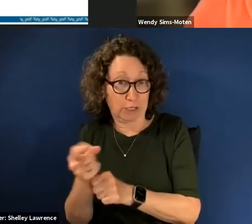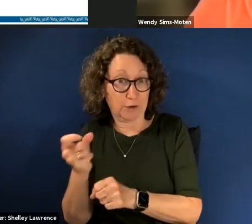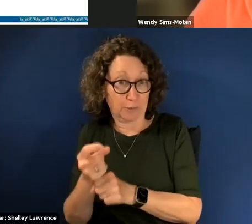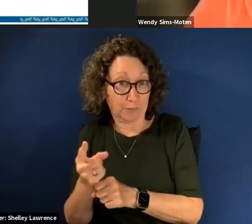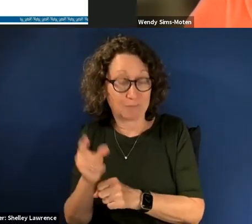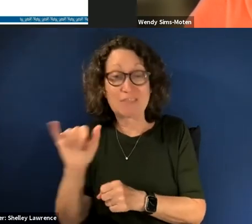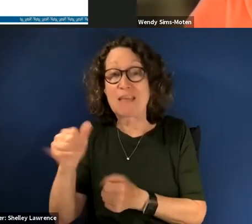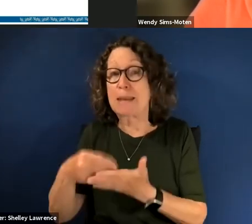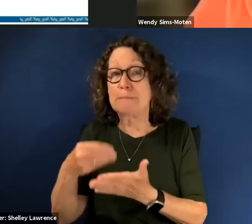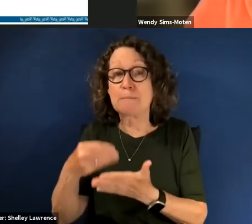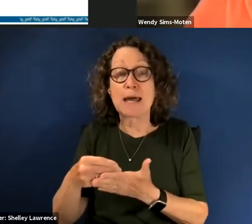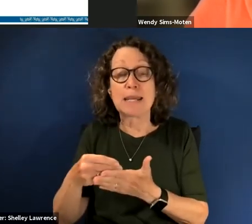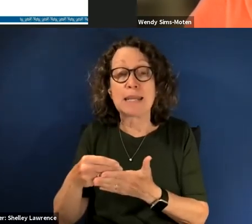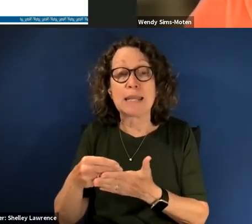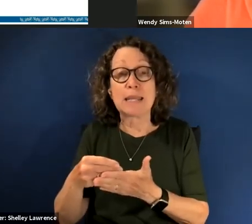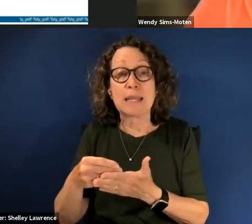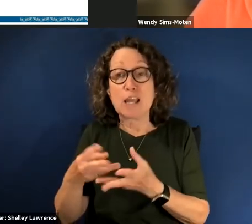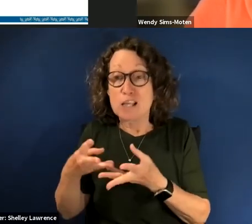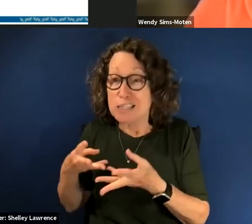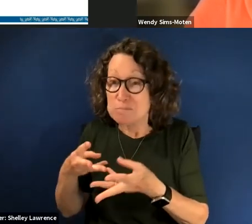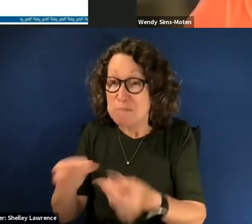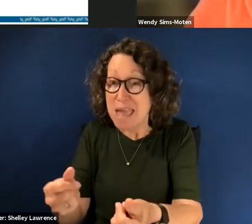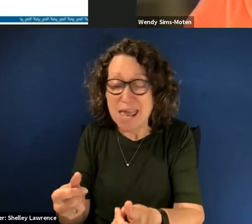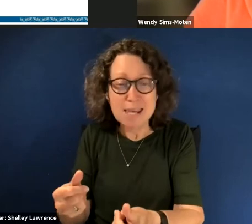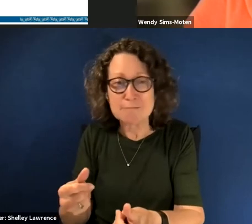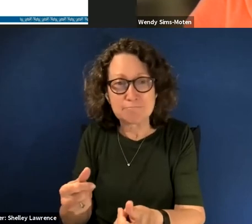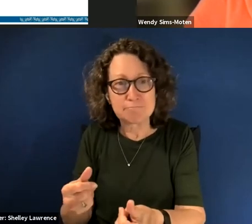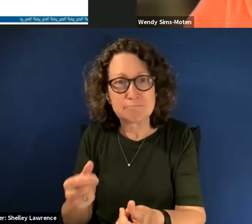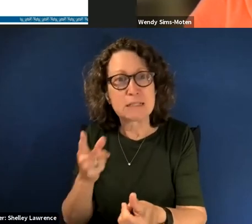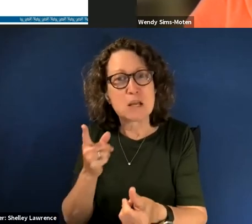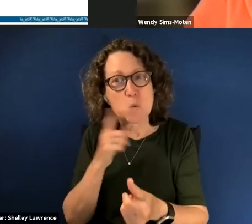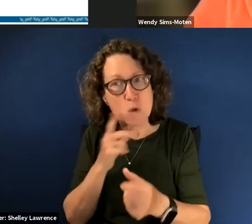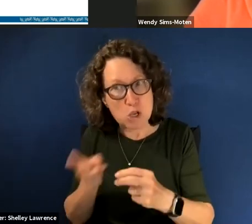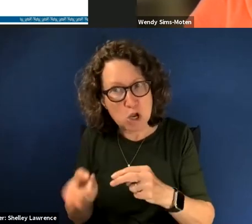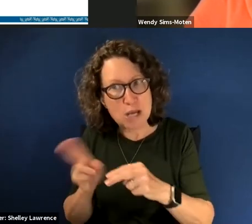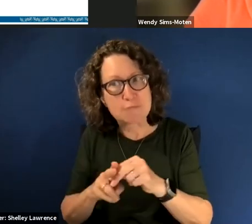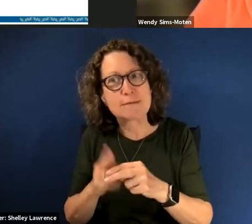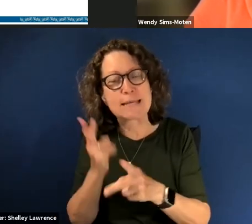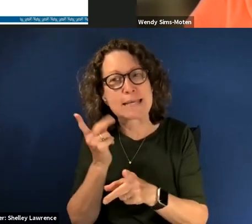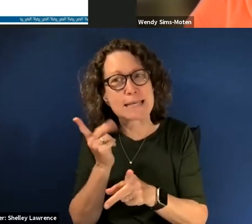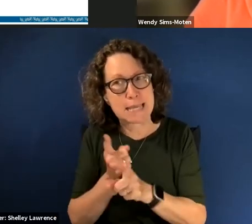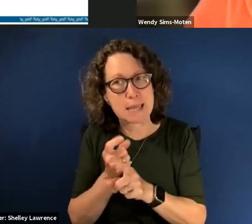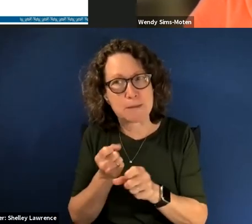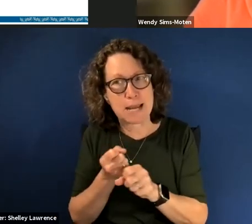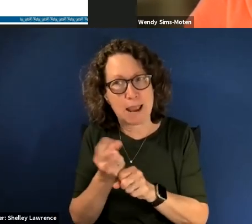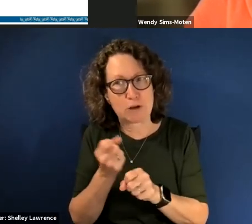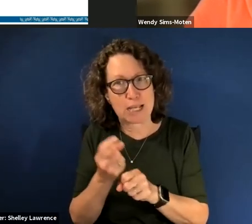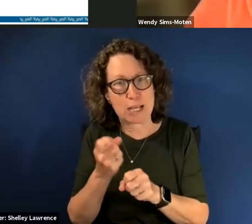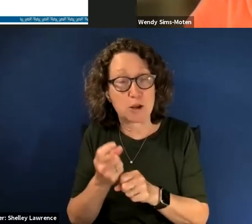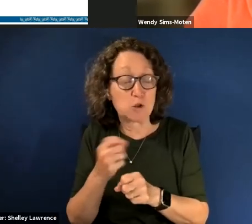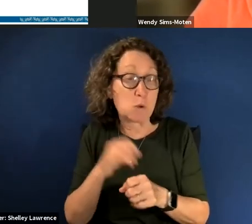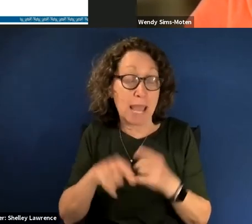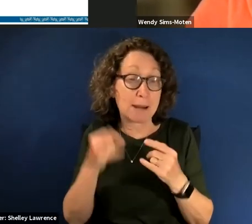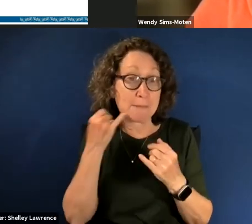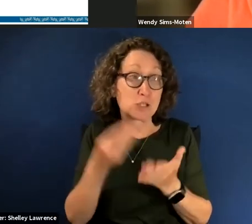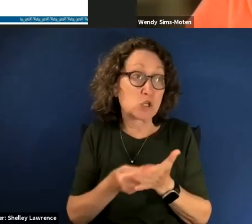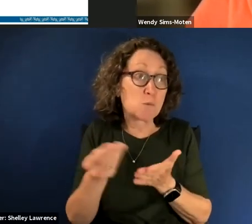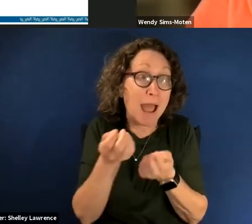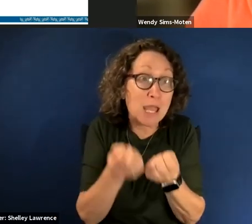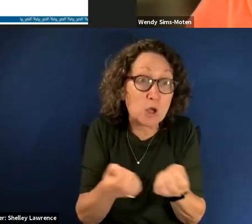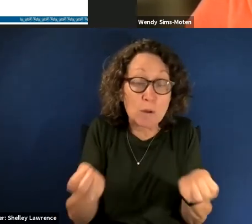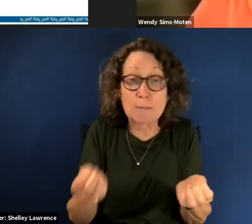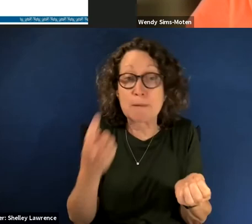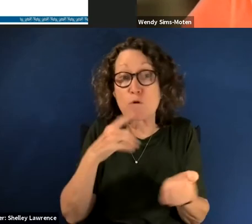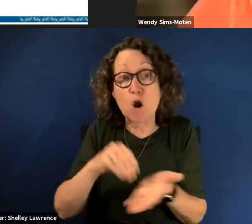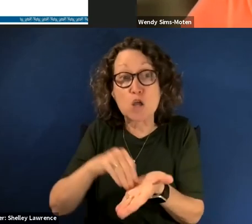and that money was never fully spent. It was allowed to carry over year after year because you can imagine you buy equipment for